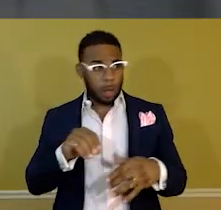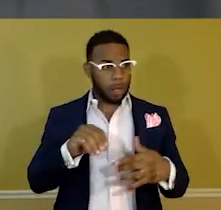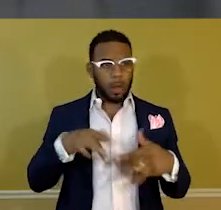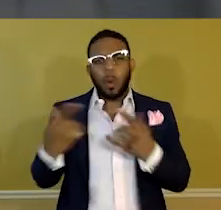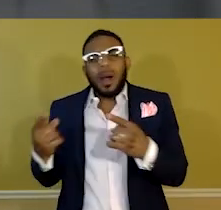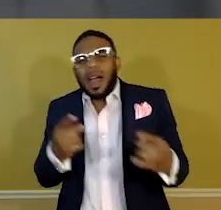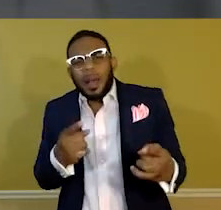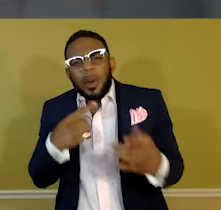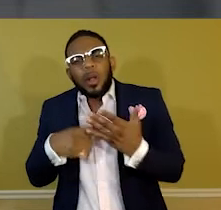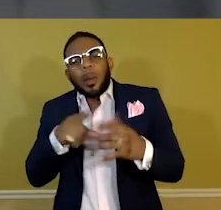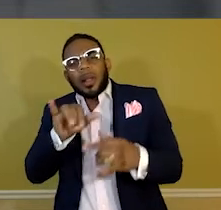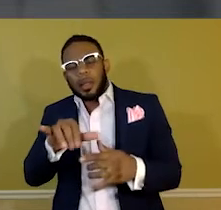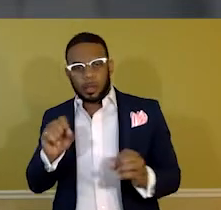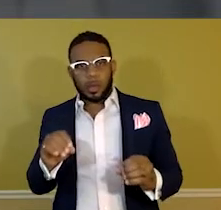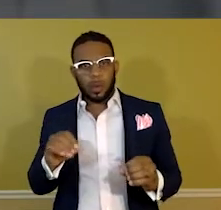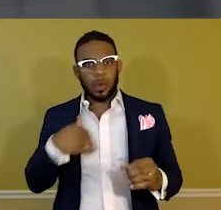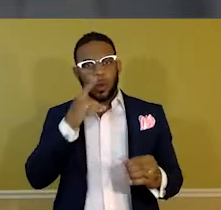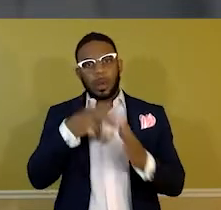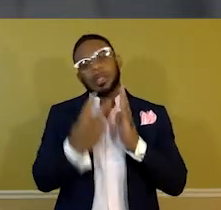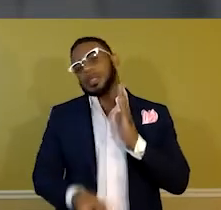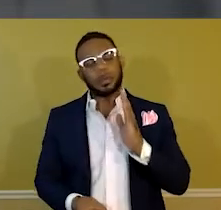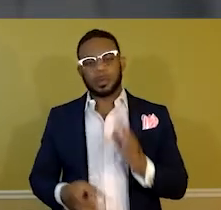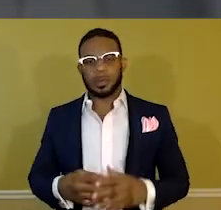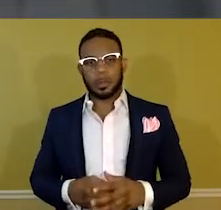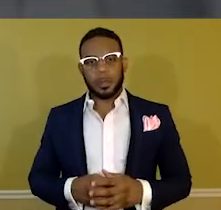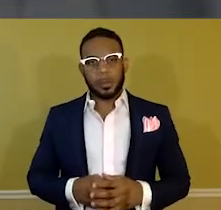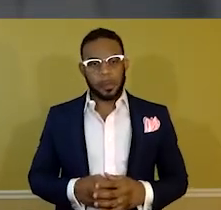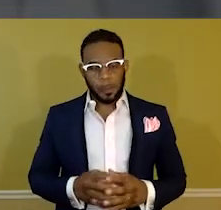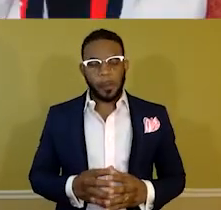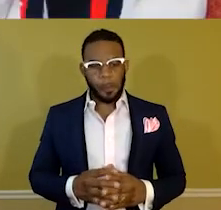What's happening? We're going to talk about it. So we're going to jump right into it.